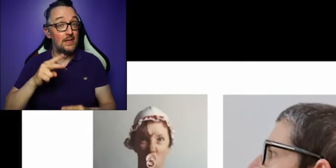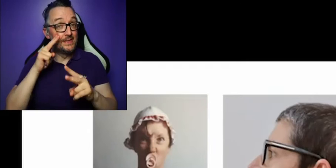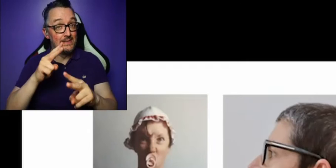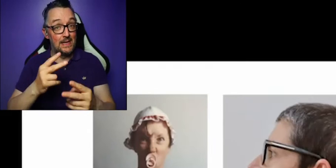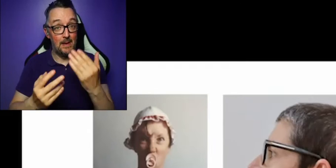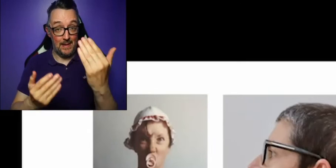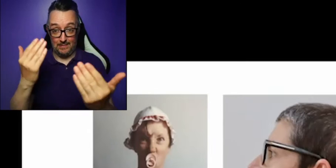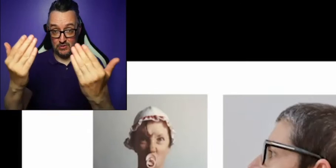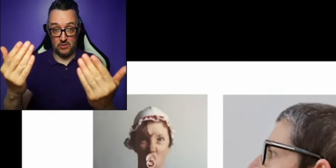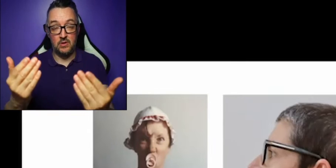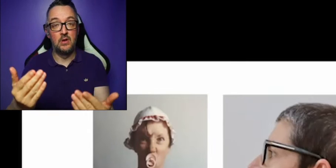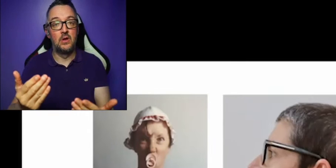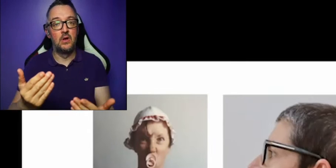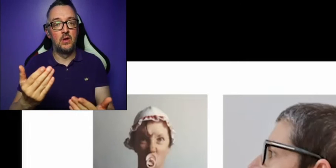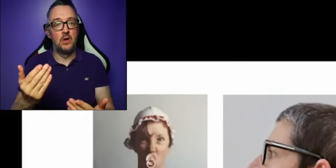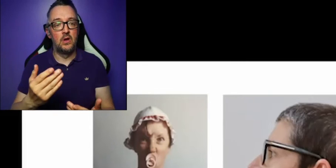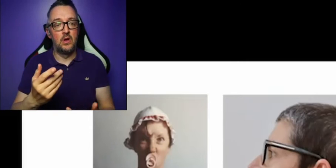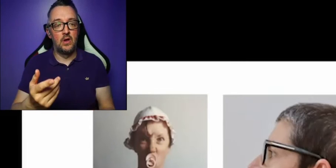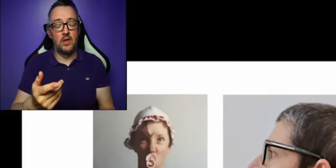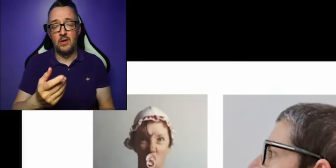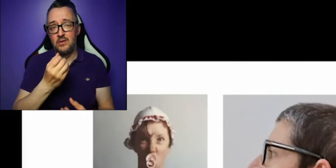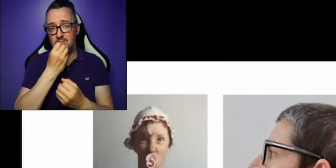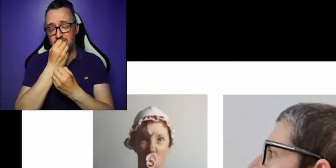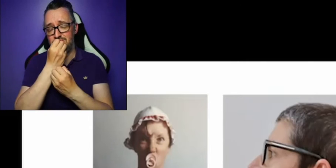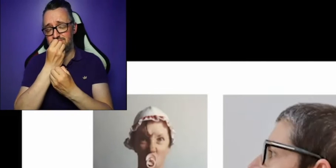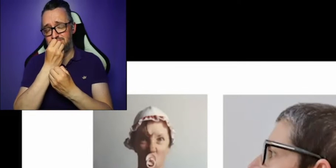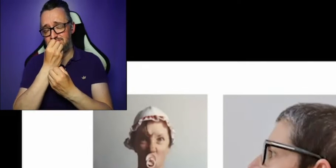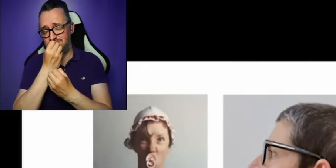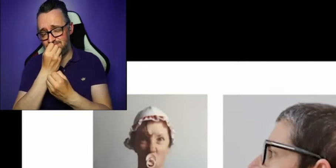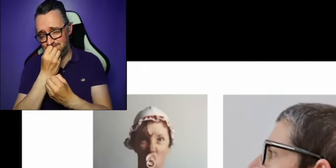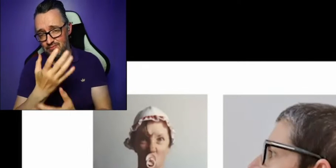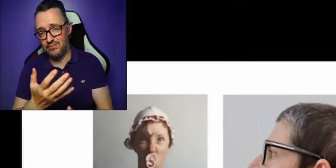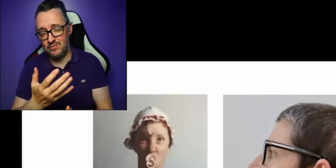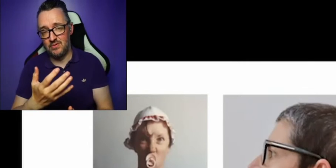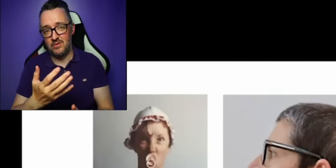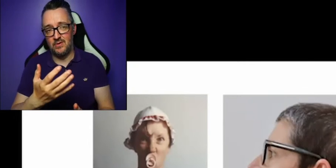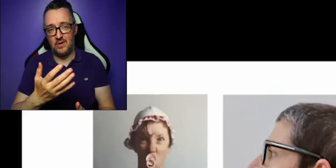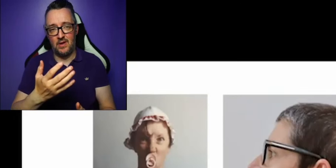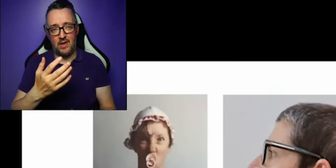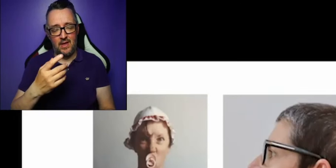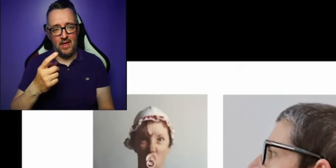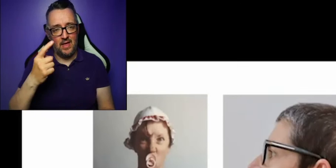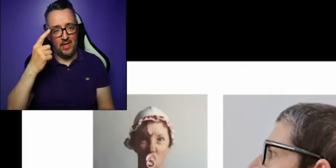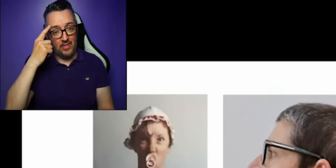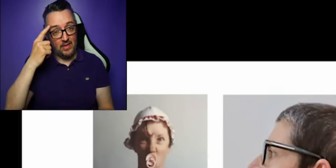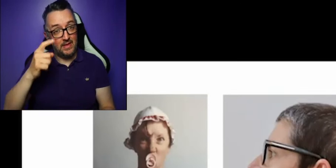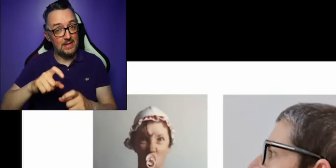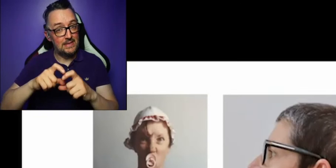this image as part of a knockout. Fabulous. I do believe, unless I'm wrong,